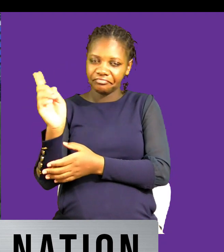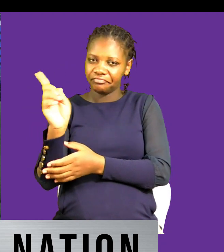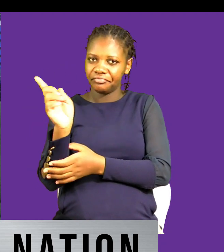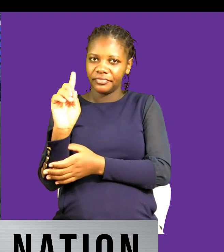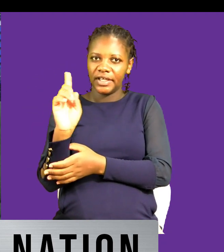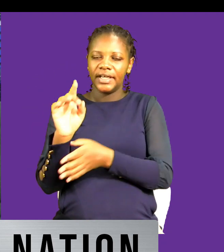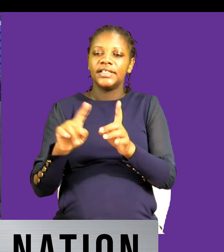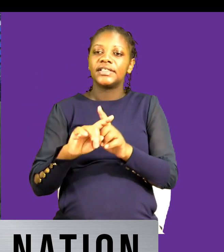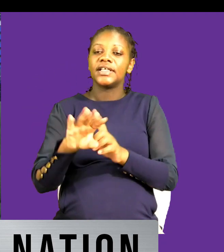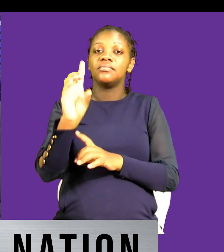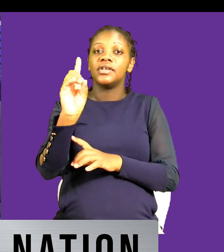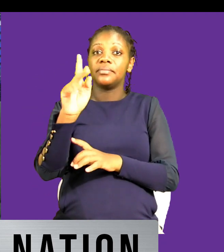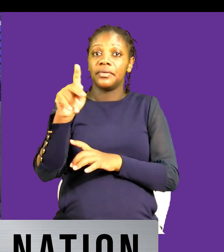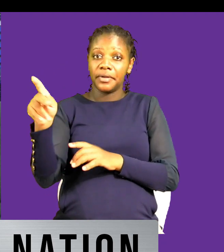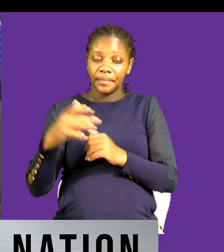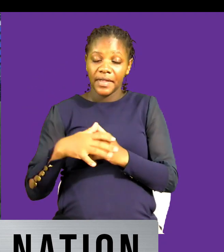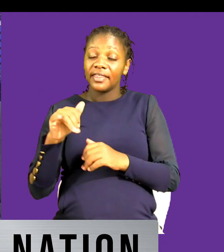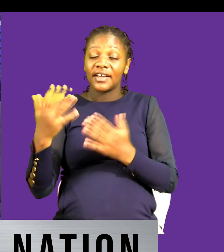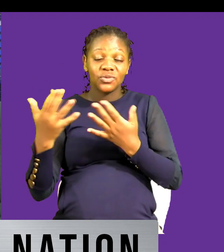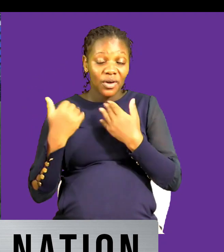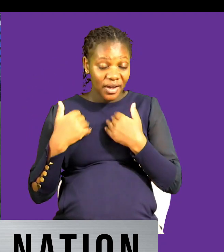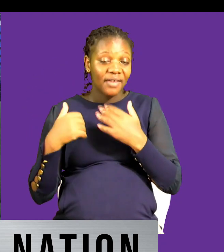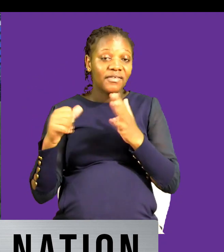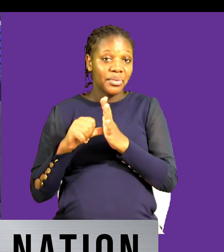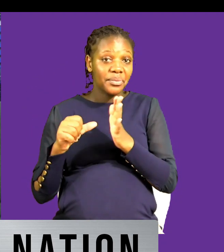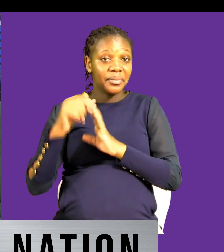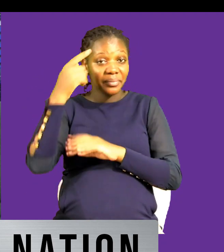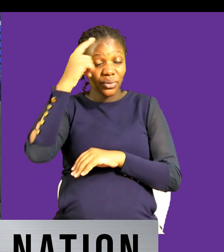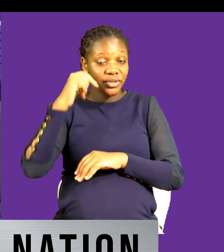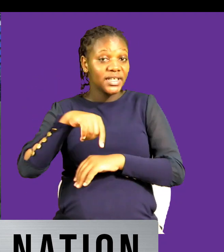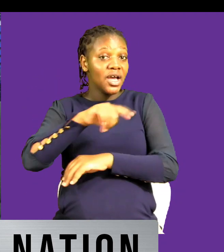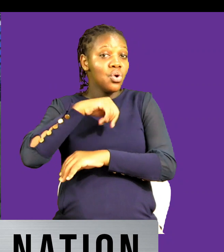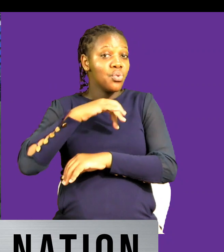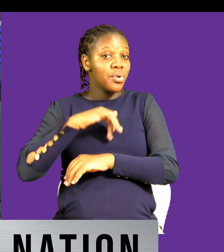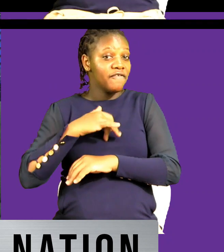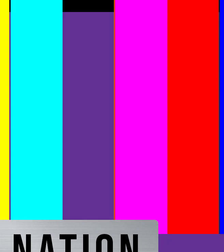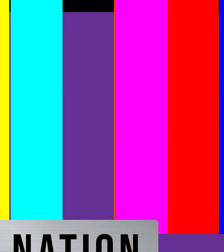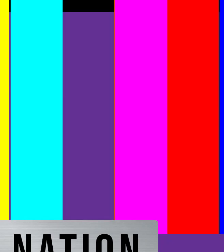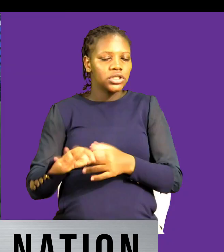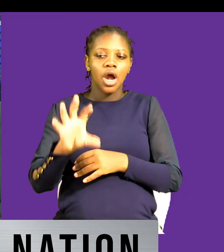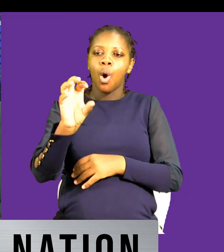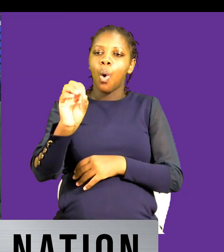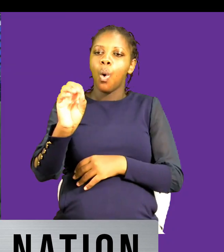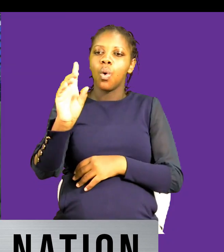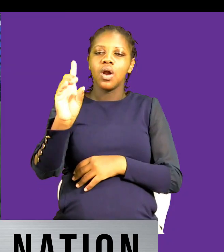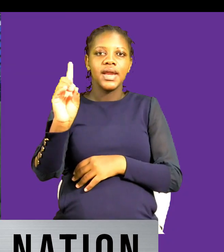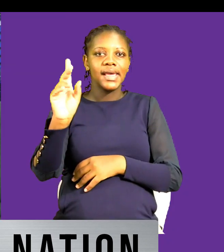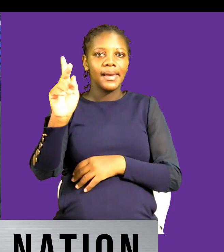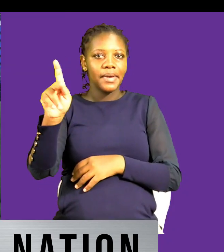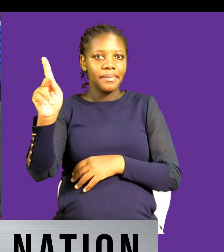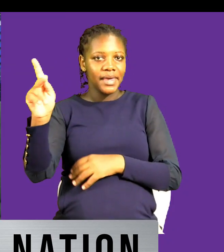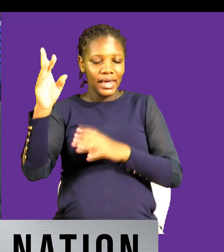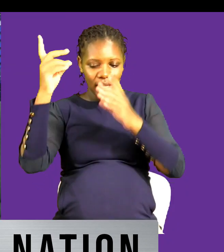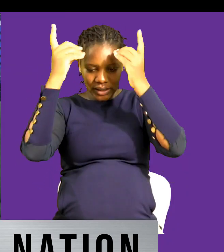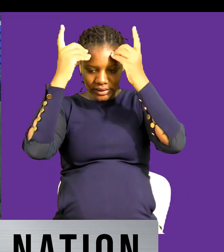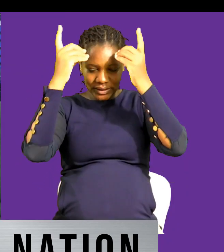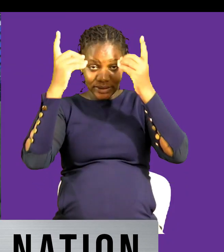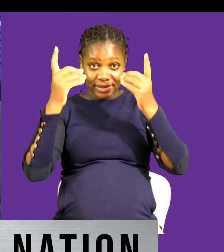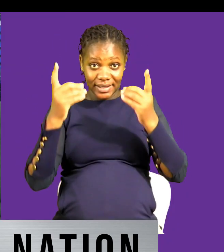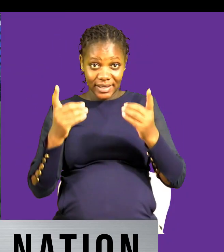Prosecutions. Yeah. That is where we are having a problem, Jonah, because we feel that the ODPP has decided, the Director